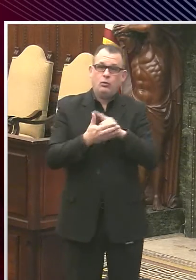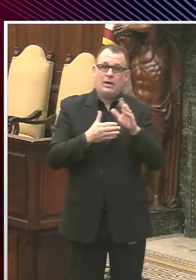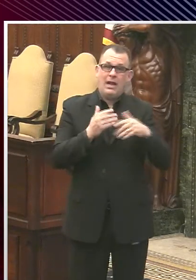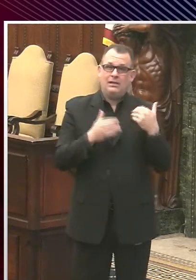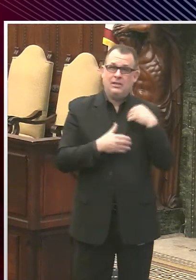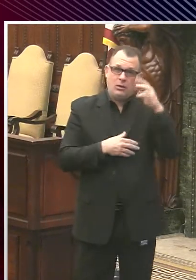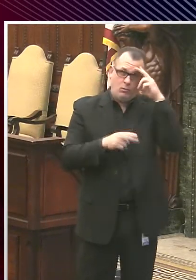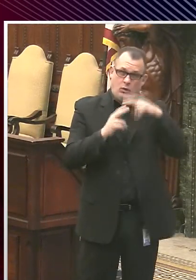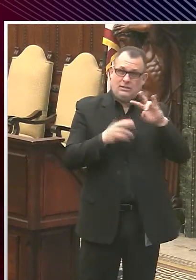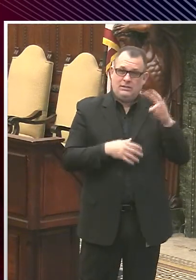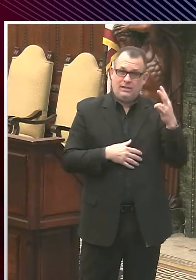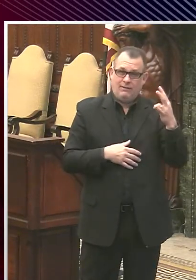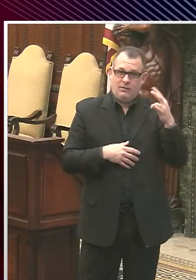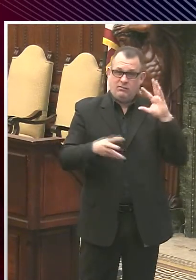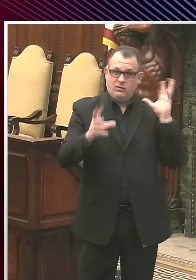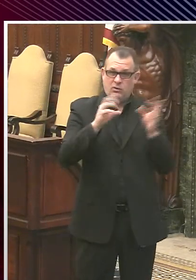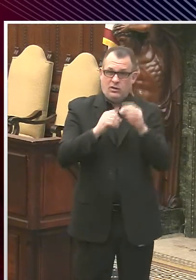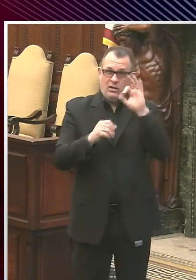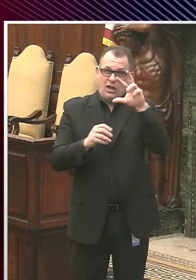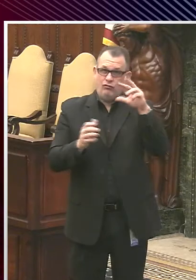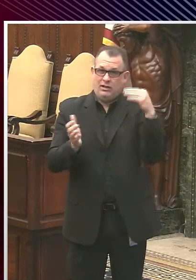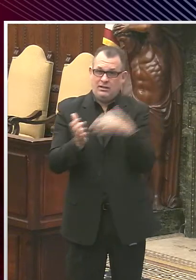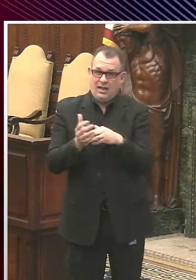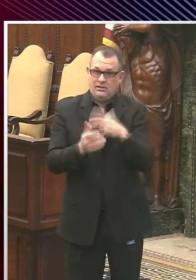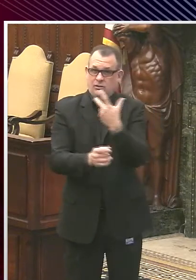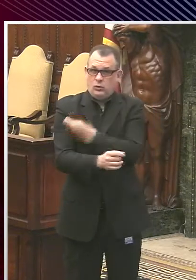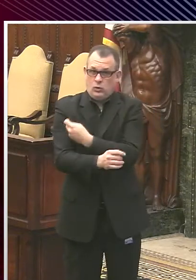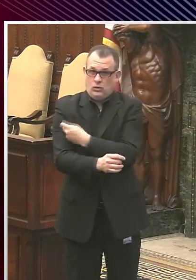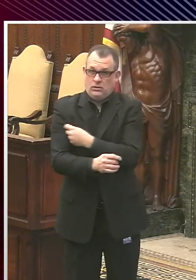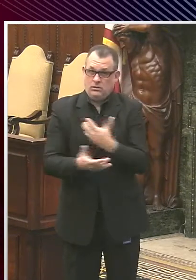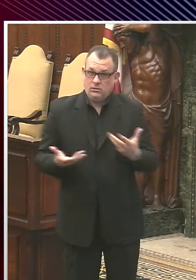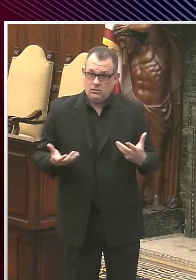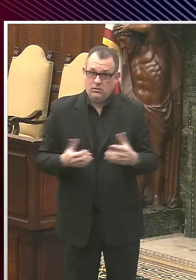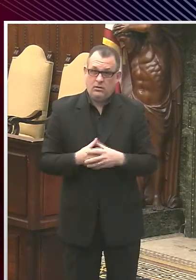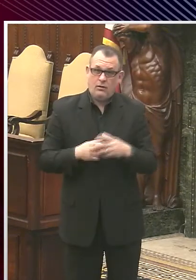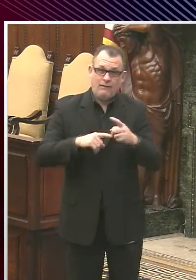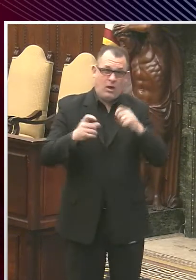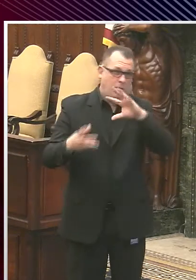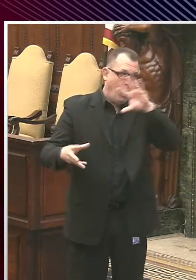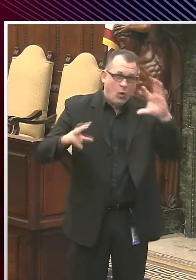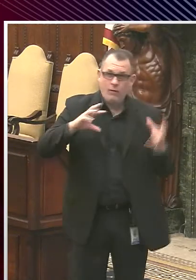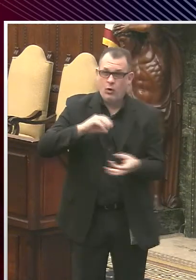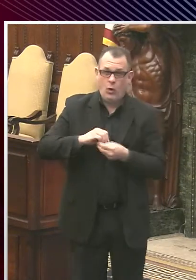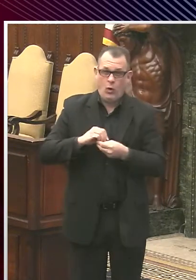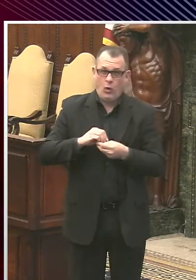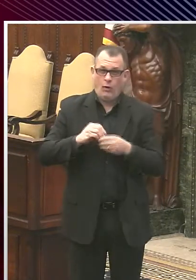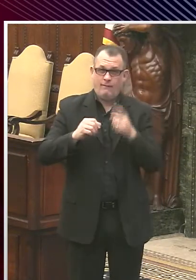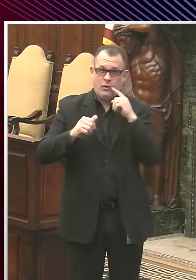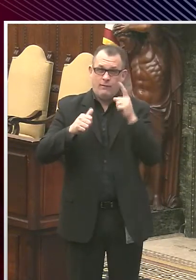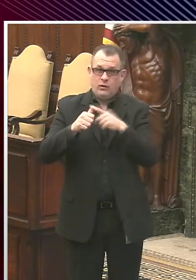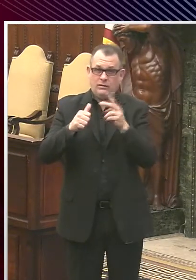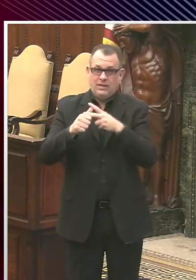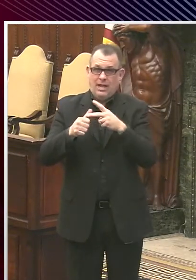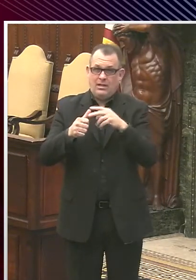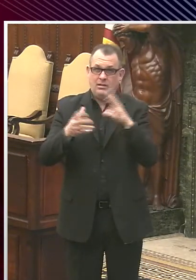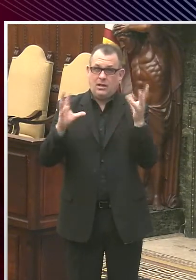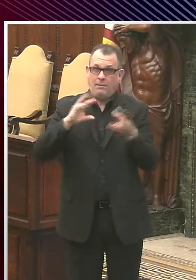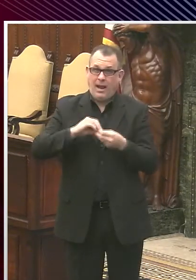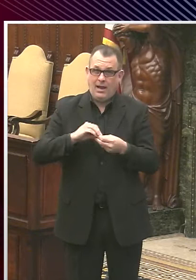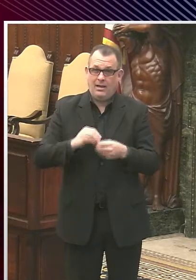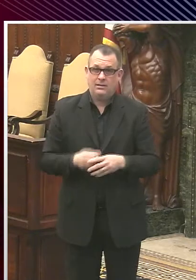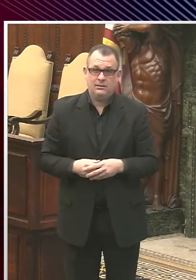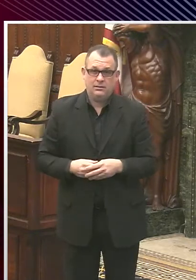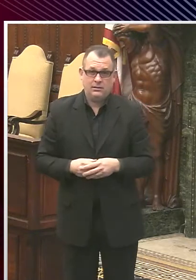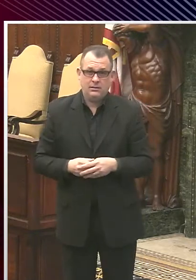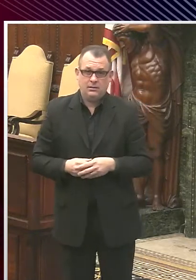there were a total of 93,000 doses that were administered by all the providers combined, first and second doses combined. And that was up from 54,000 the